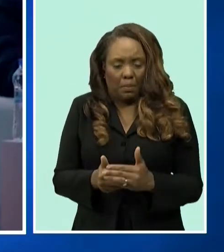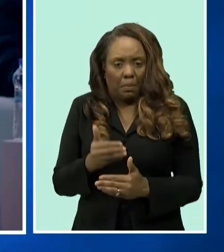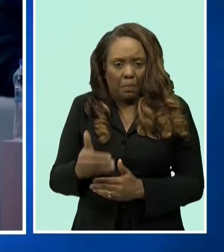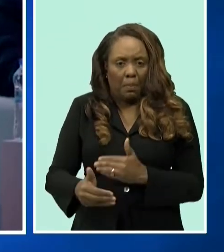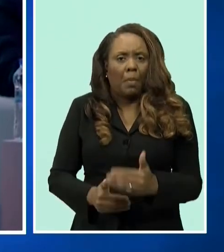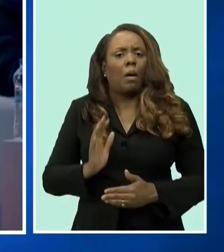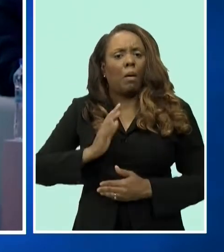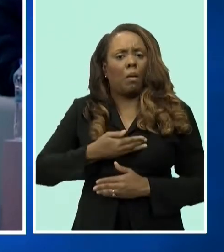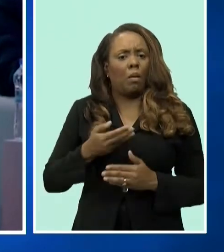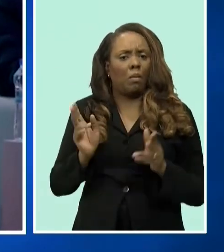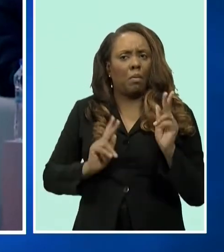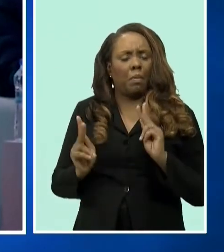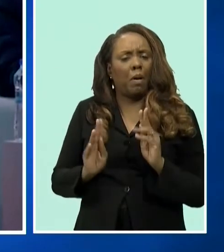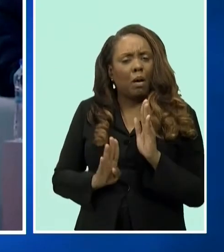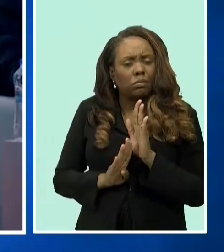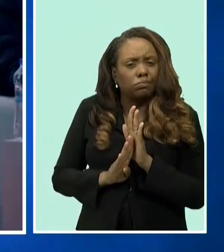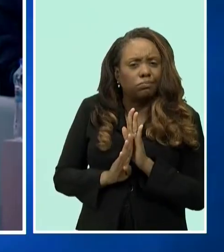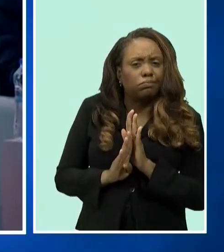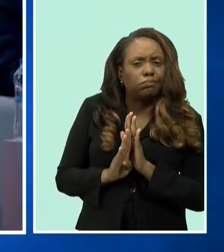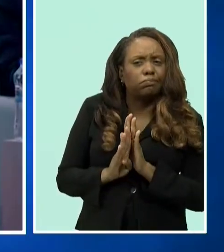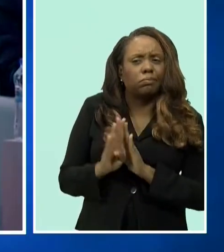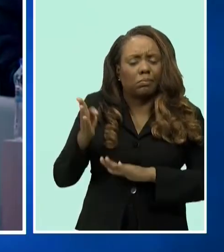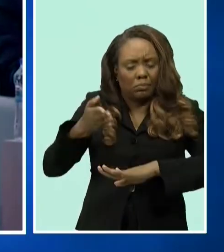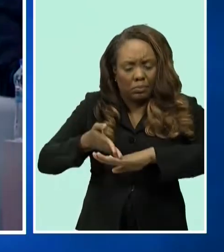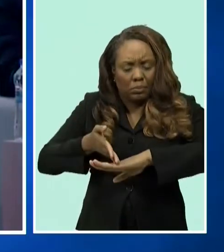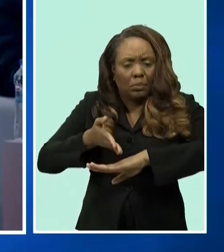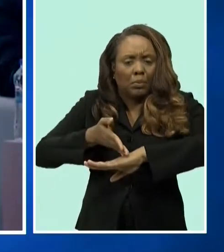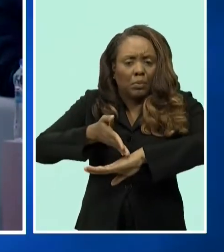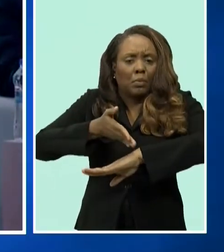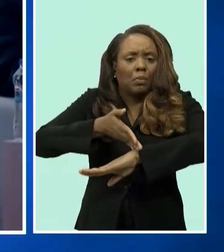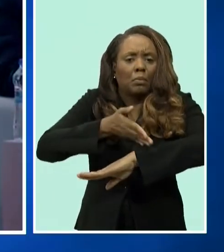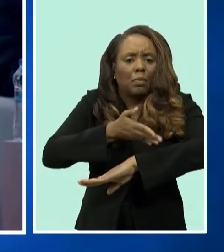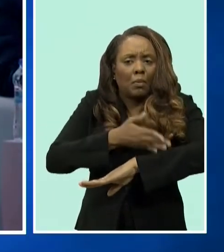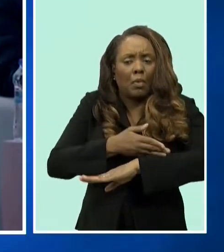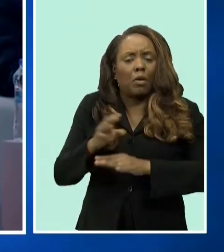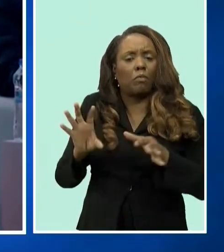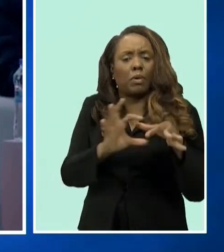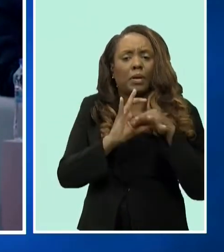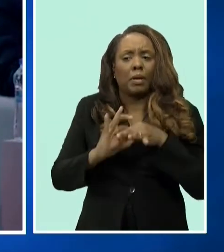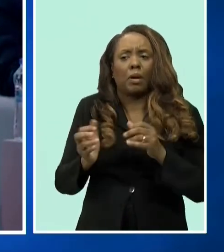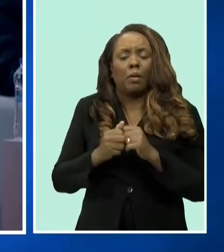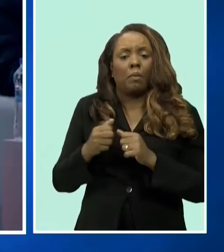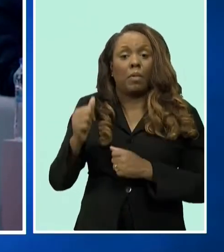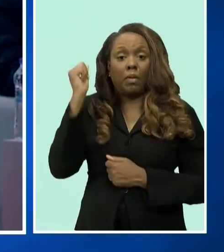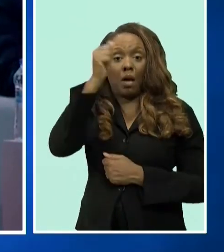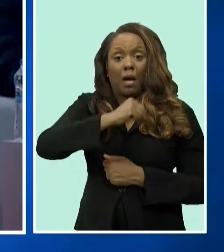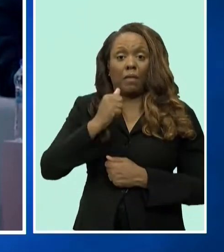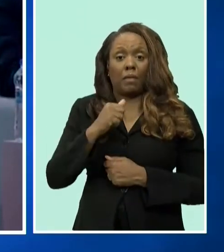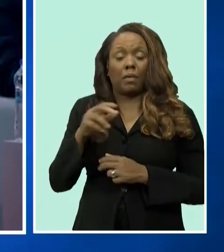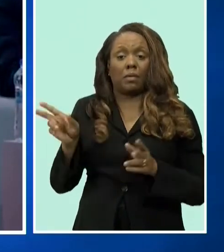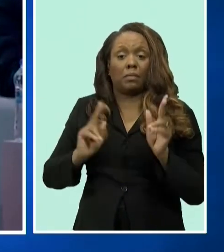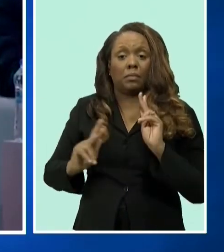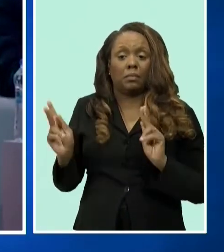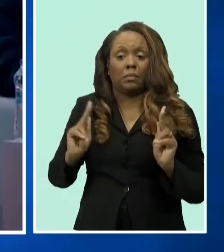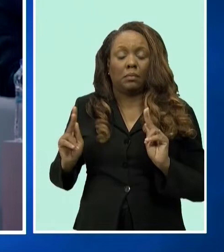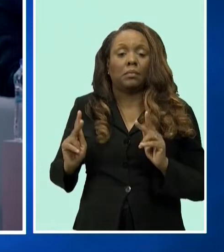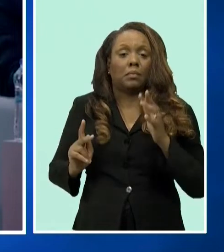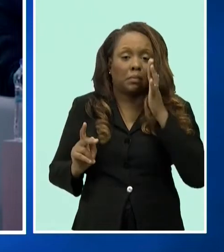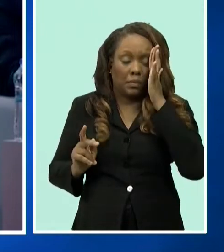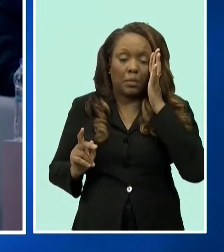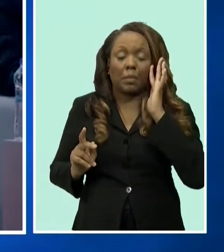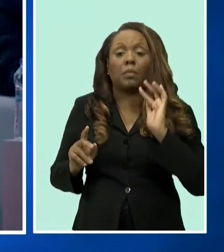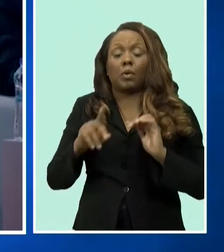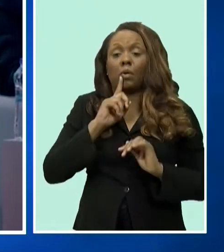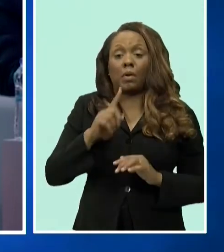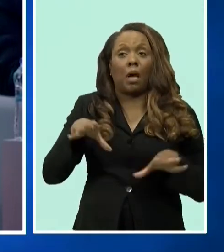to build tangible and real relationships with African people, this would be easily digestible by our people,